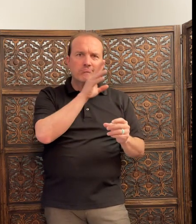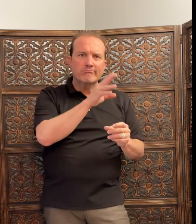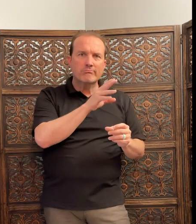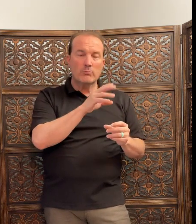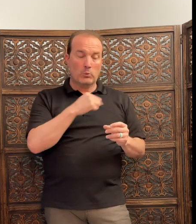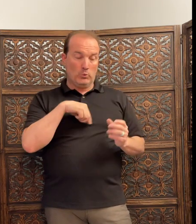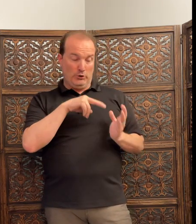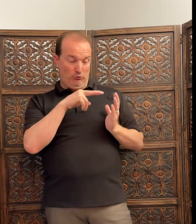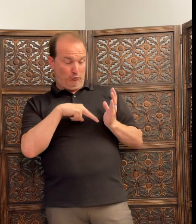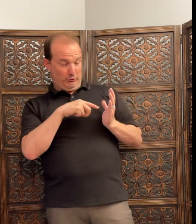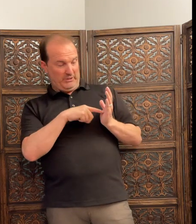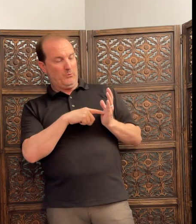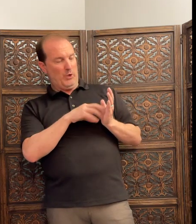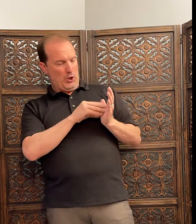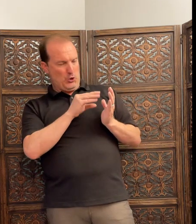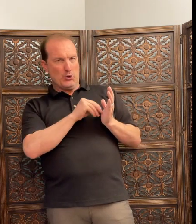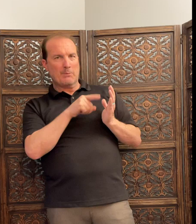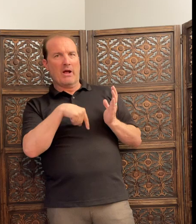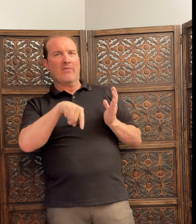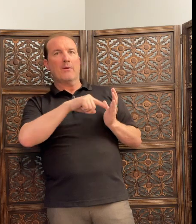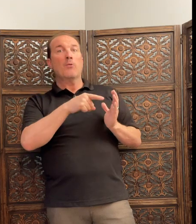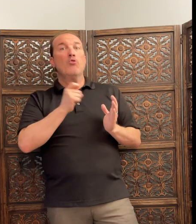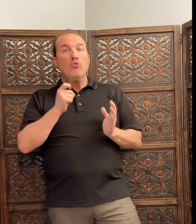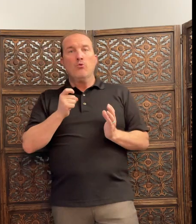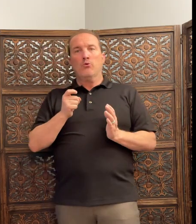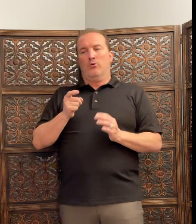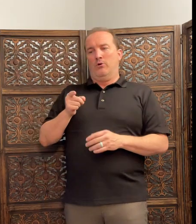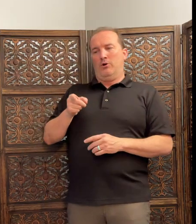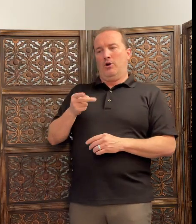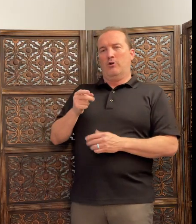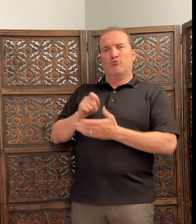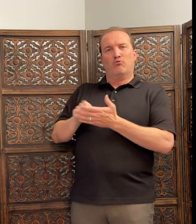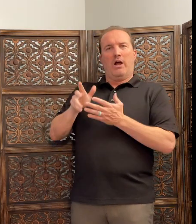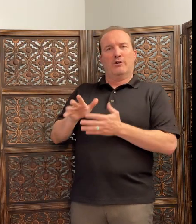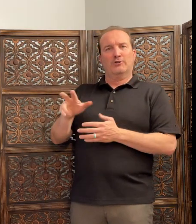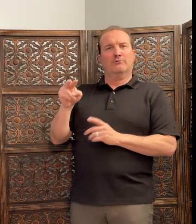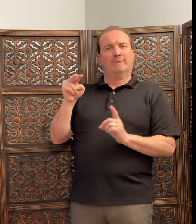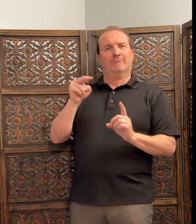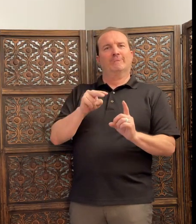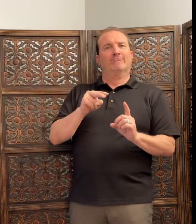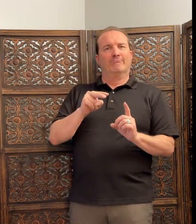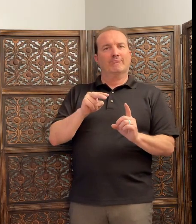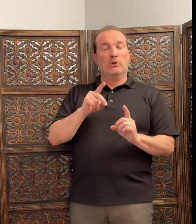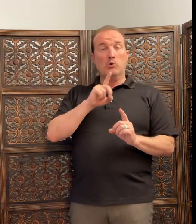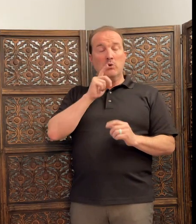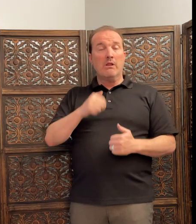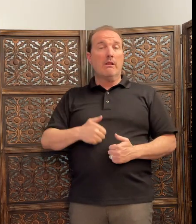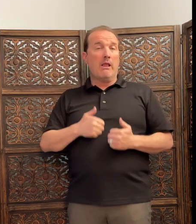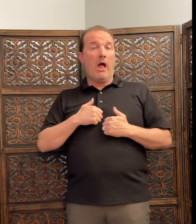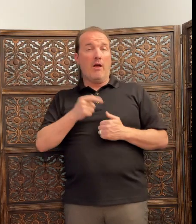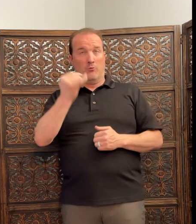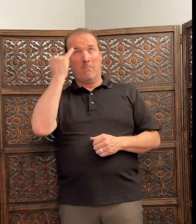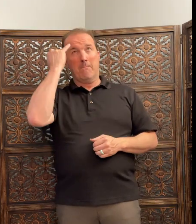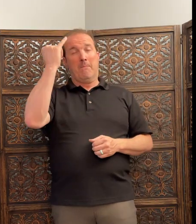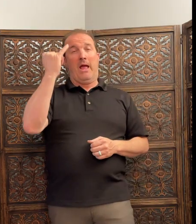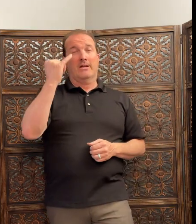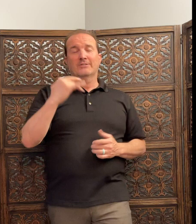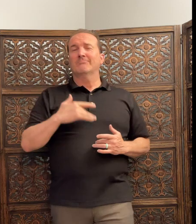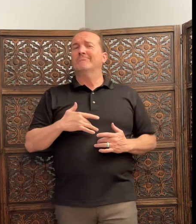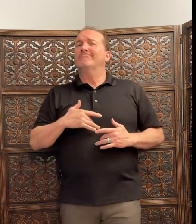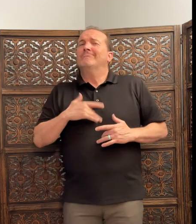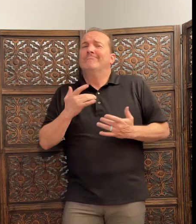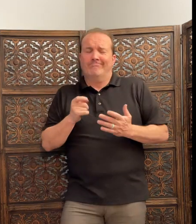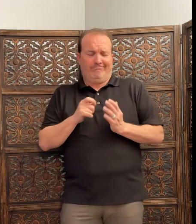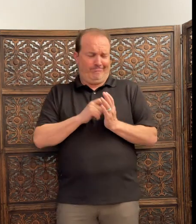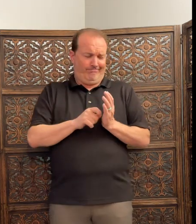as readers, we come to know more about them through Hurston's eyes. In real life, you can imagine Zora